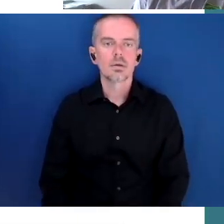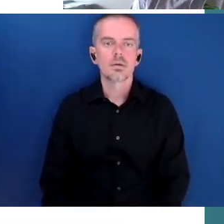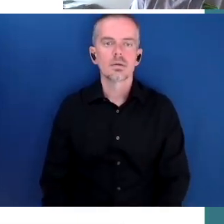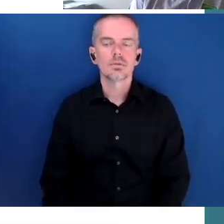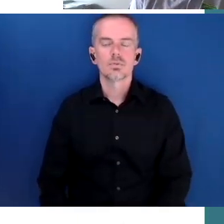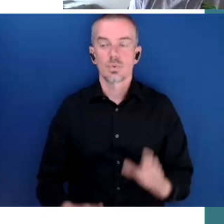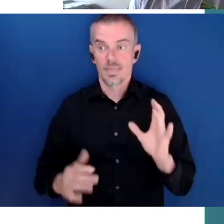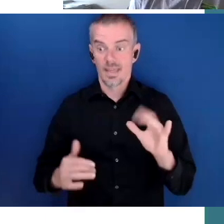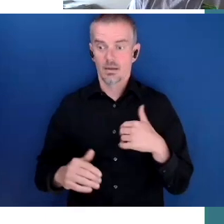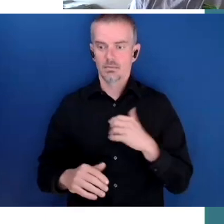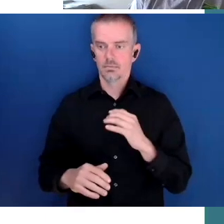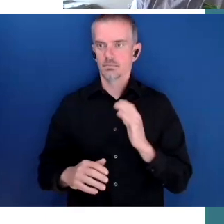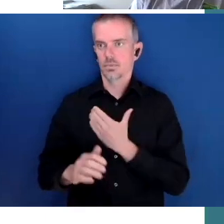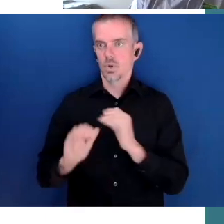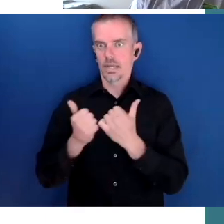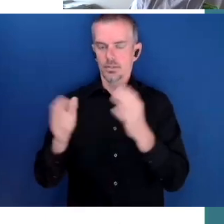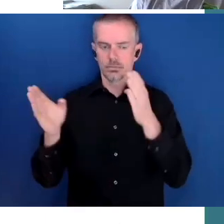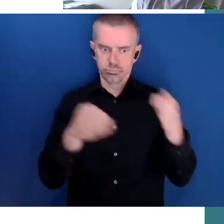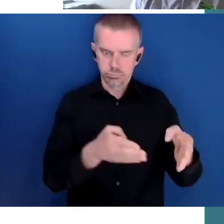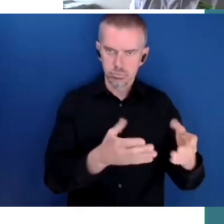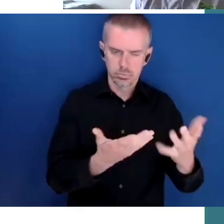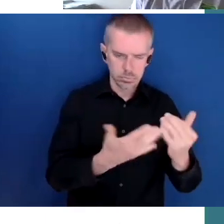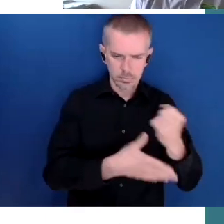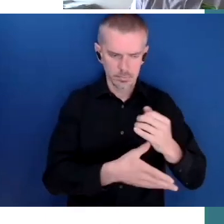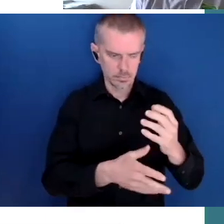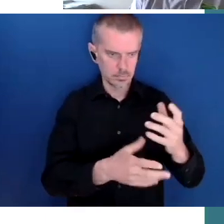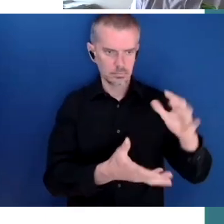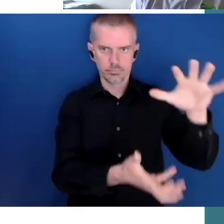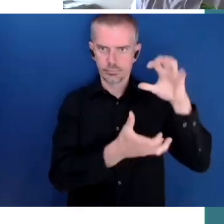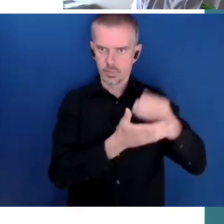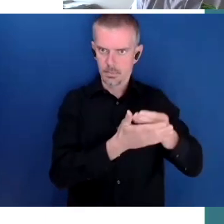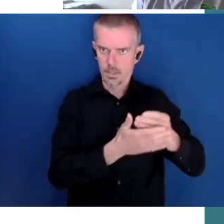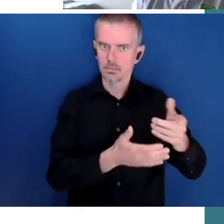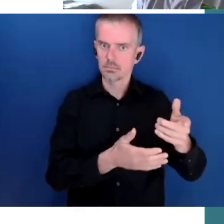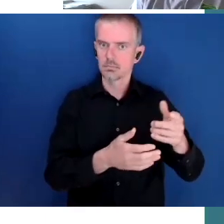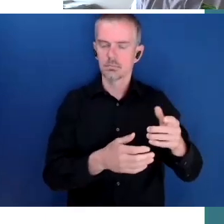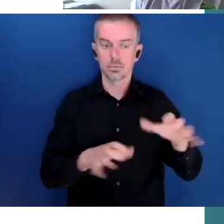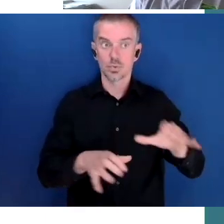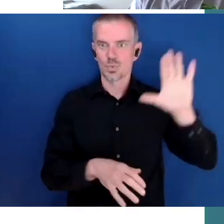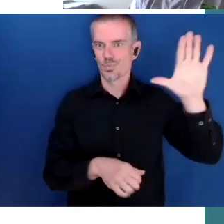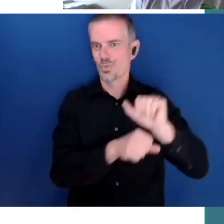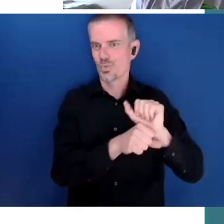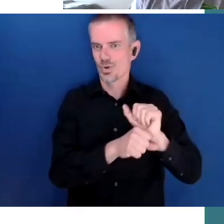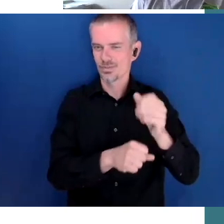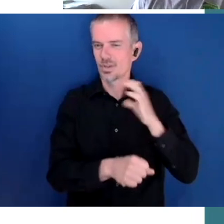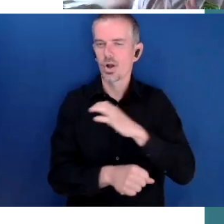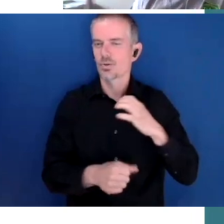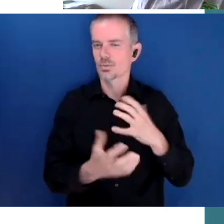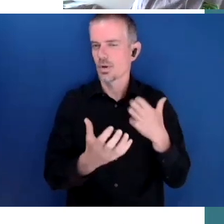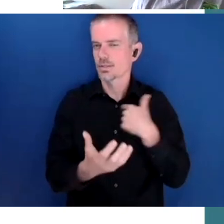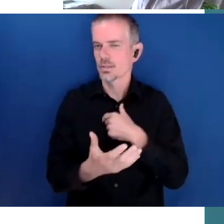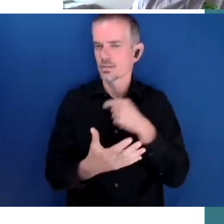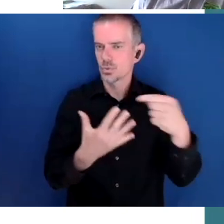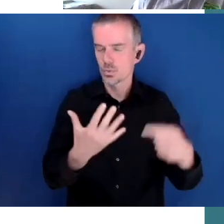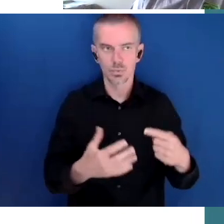priority in our agency in terms of both being able to deliver on that work that Congress has asked us to do, as well as it's